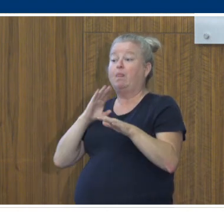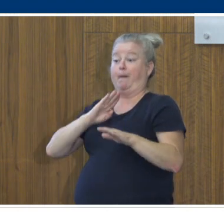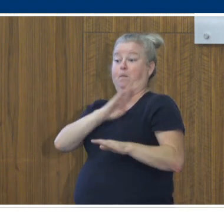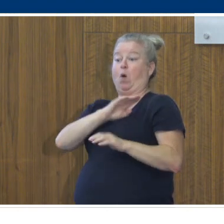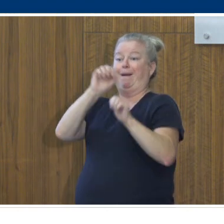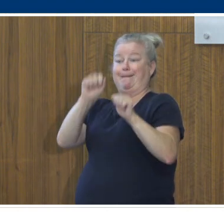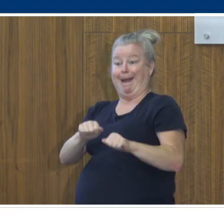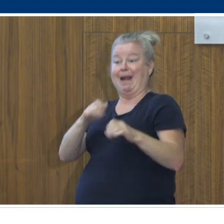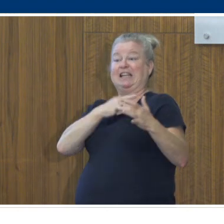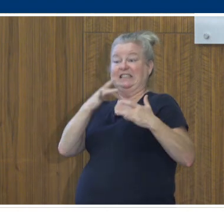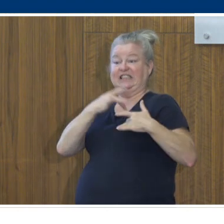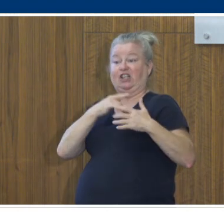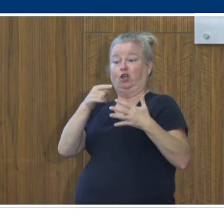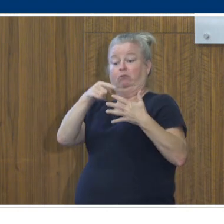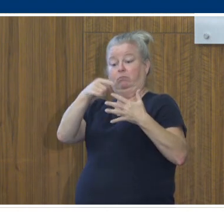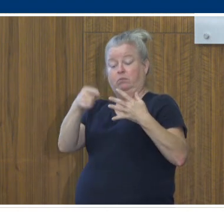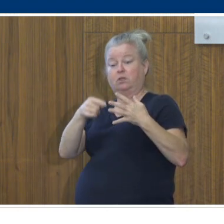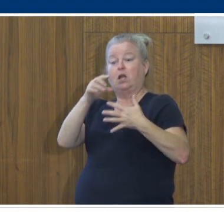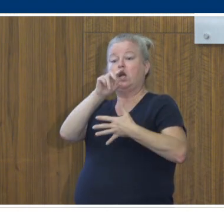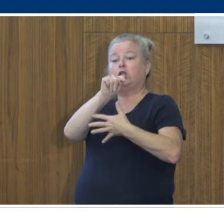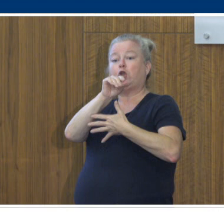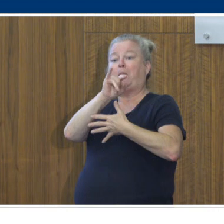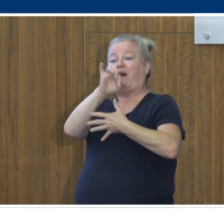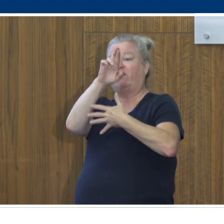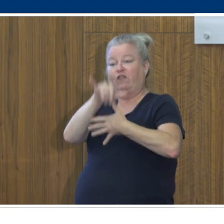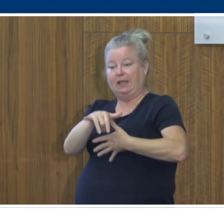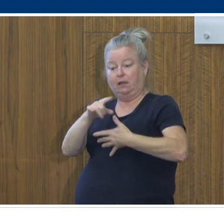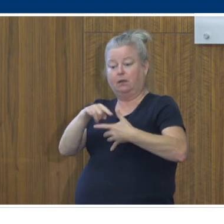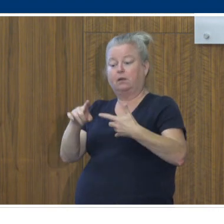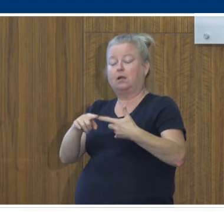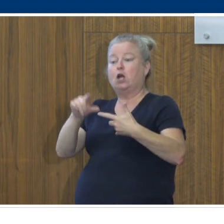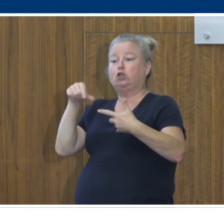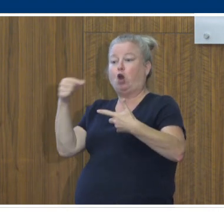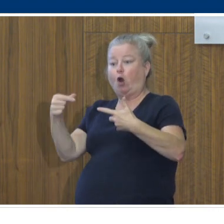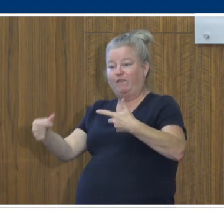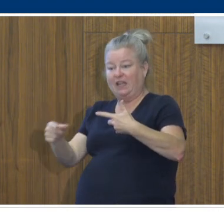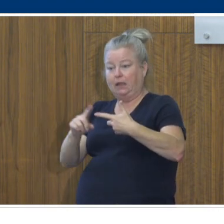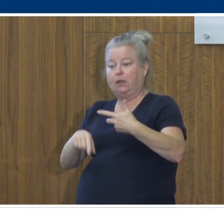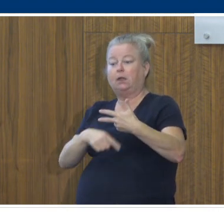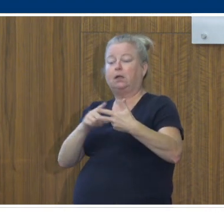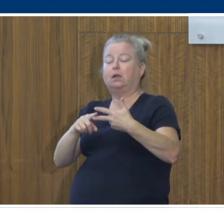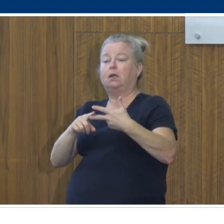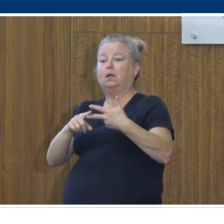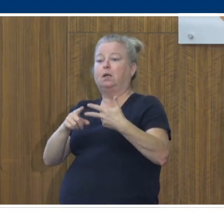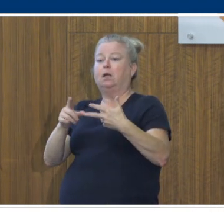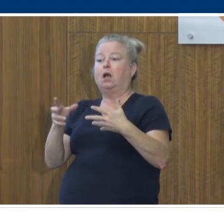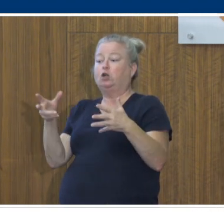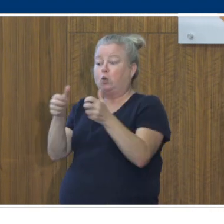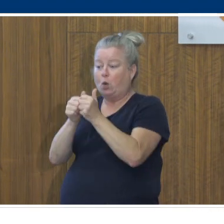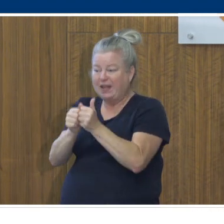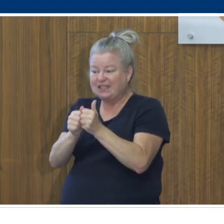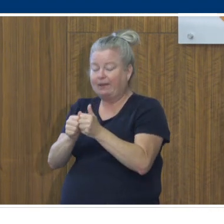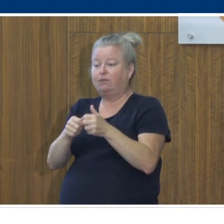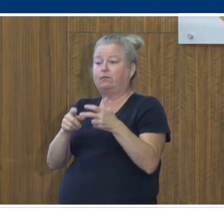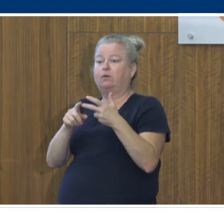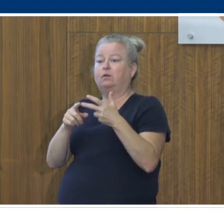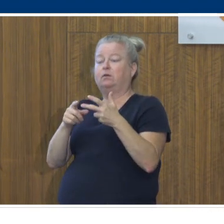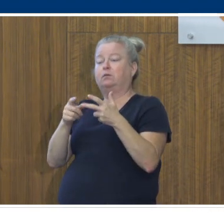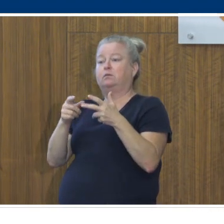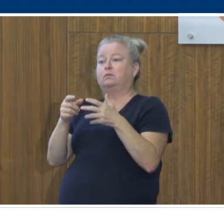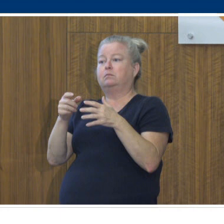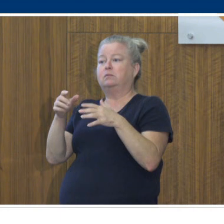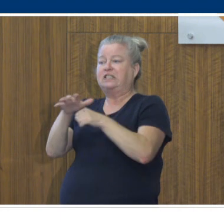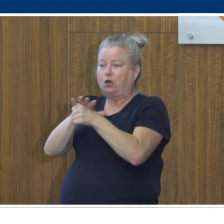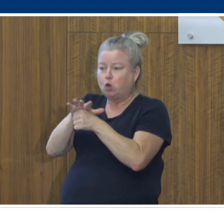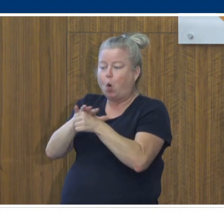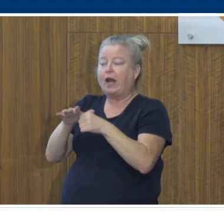following factors: topography, geography, cohesiveness, contiguity, integrity, and compactness of